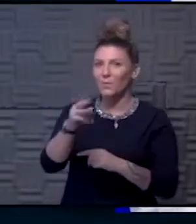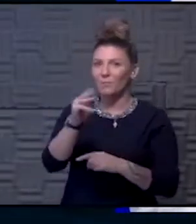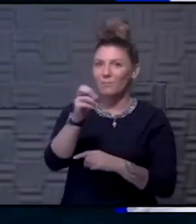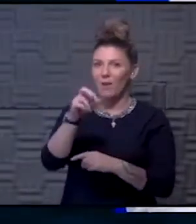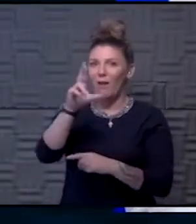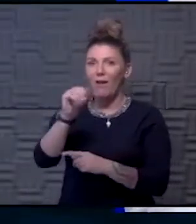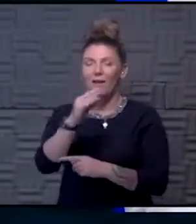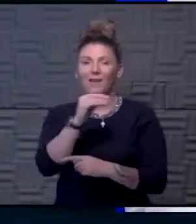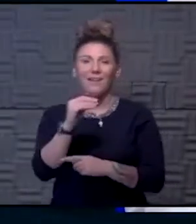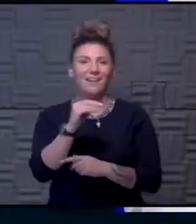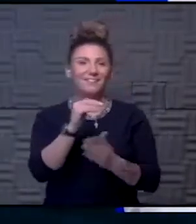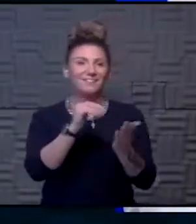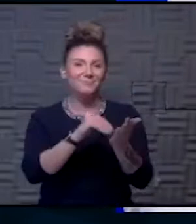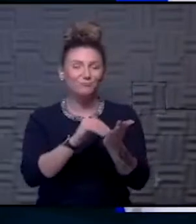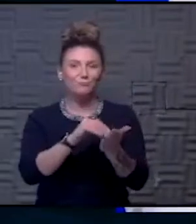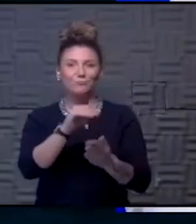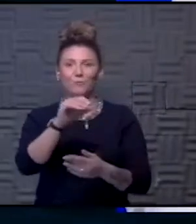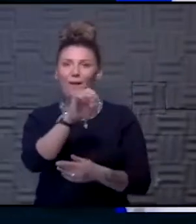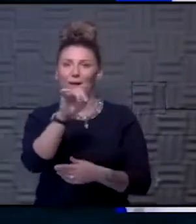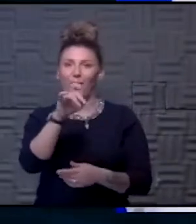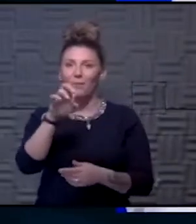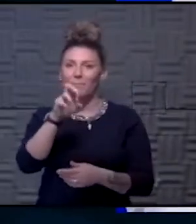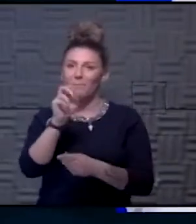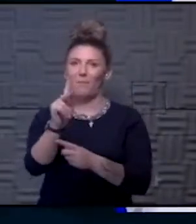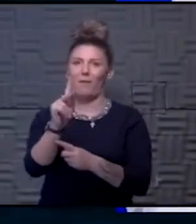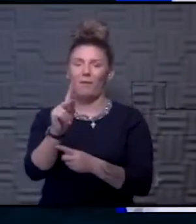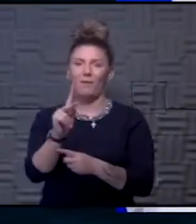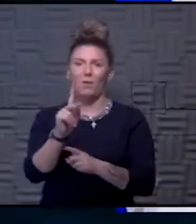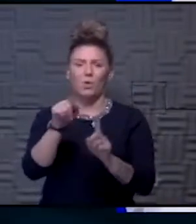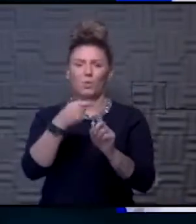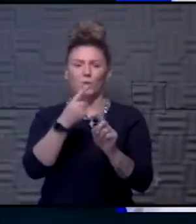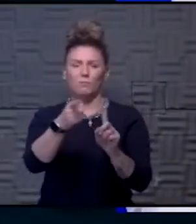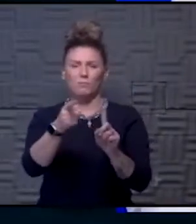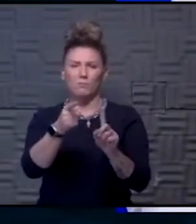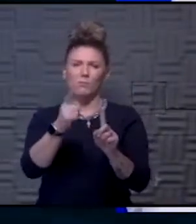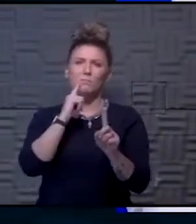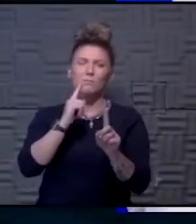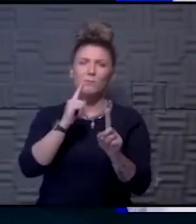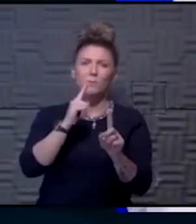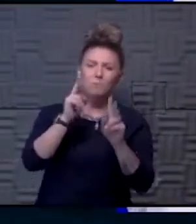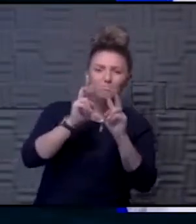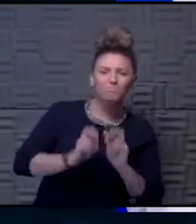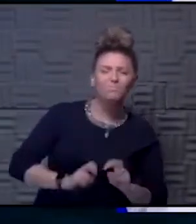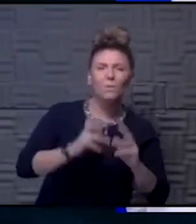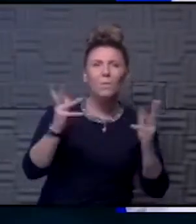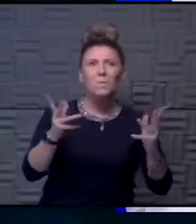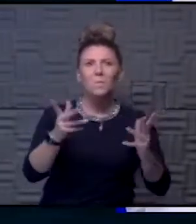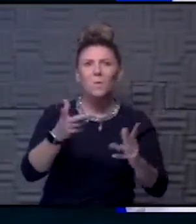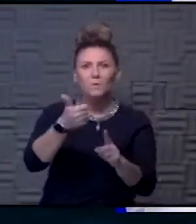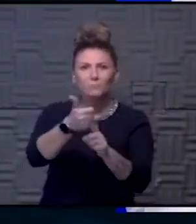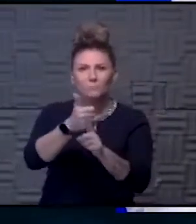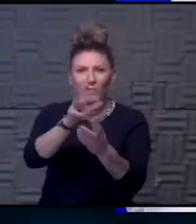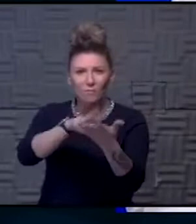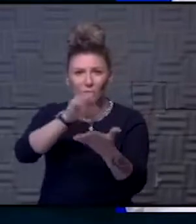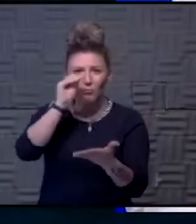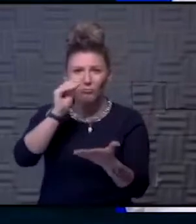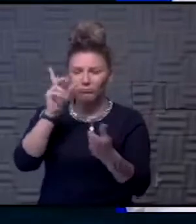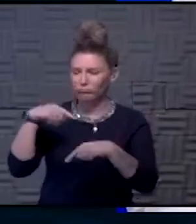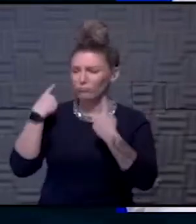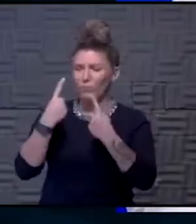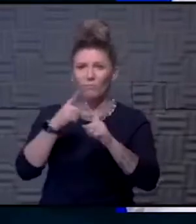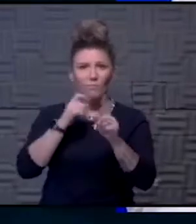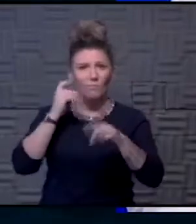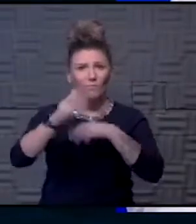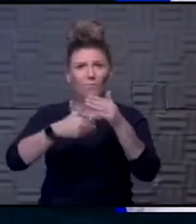Dr. Ellerbeck. As you look at what you have learned from this process so far, what needs to